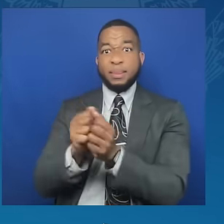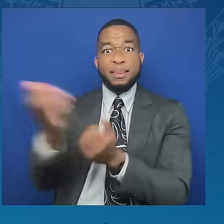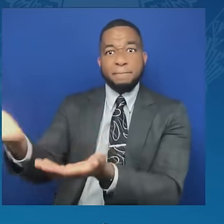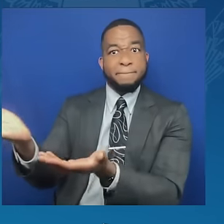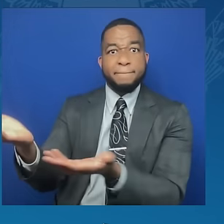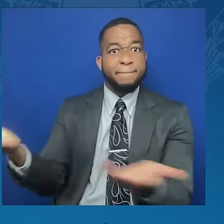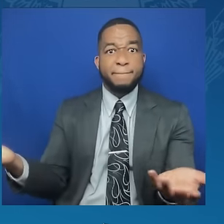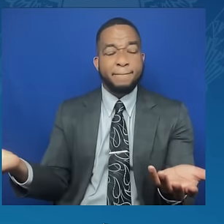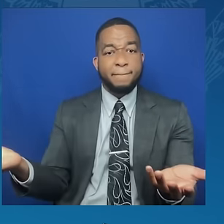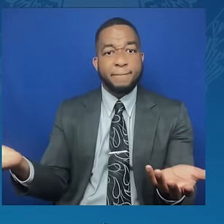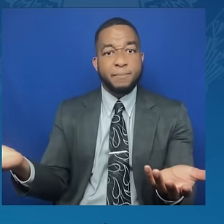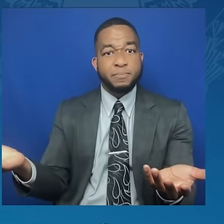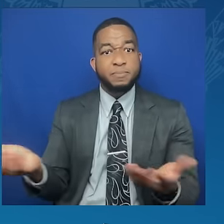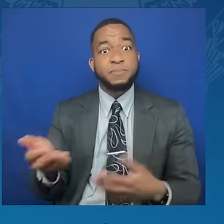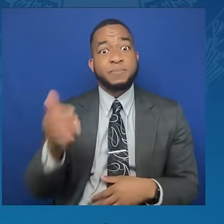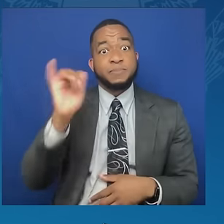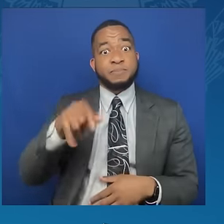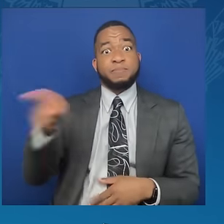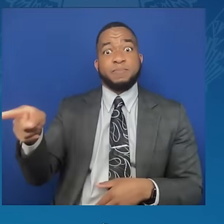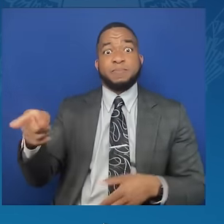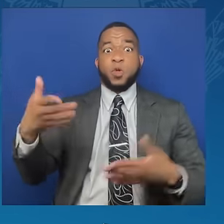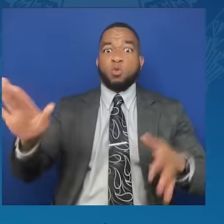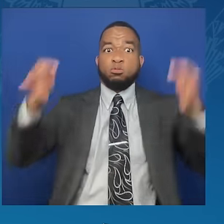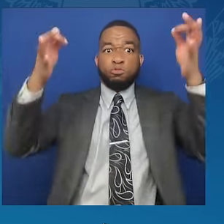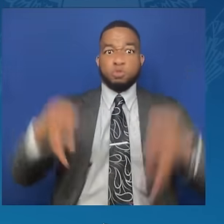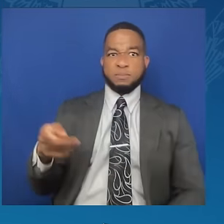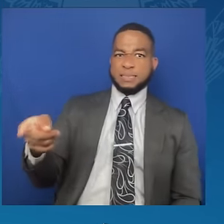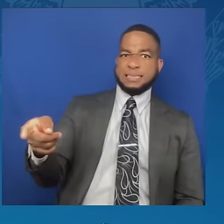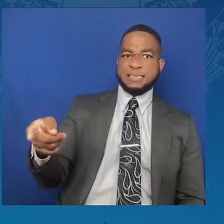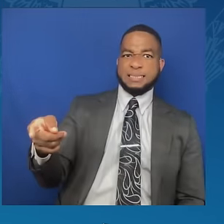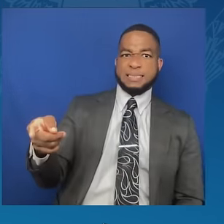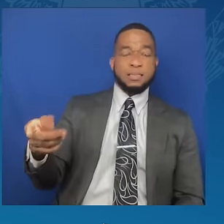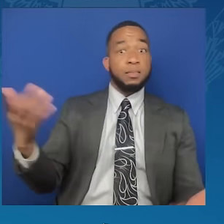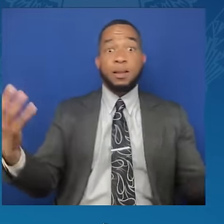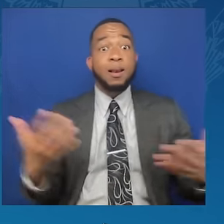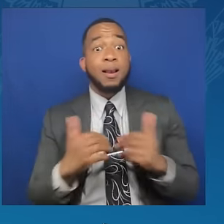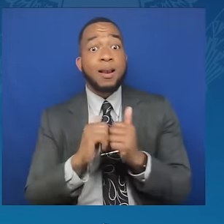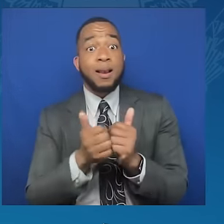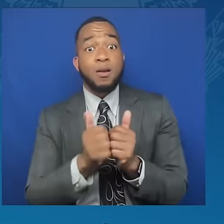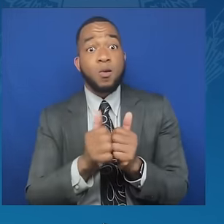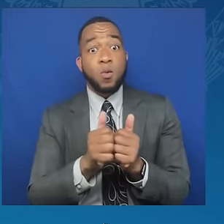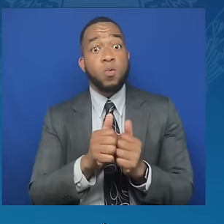the circumference of your environment. Woo! Hello, somebody.